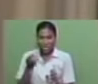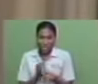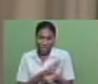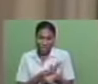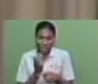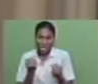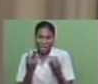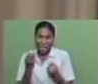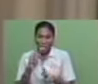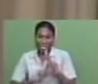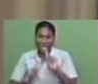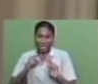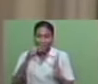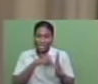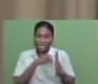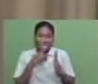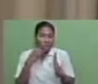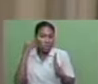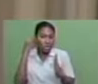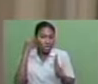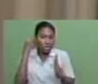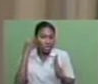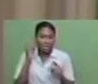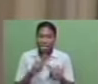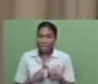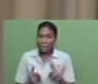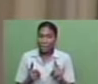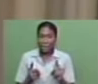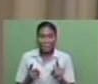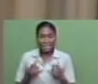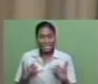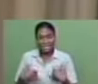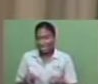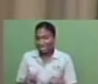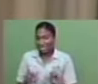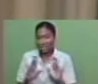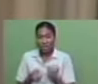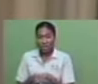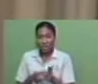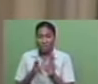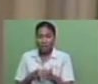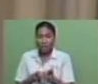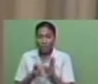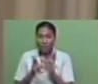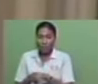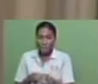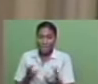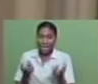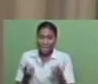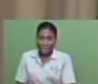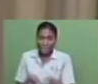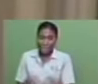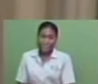but these other crimes are happening against ordinary citizens. And here we